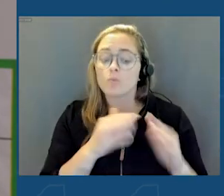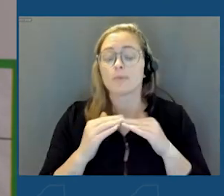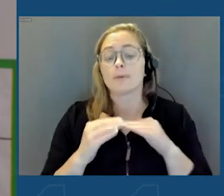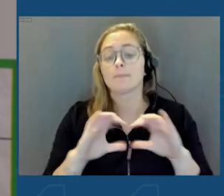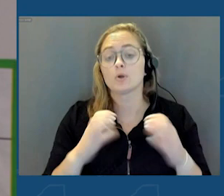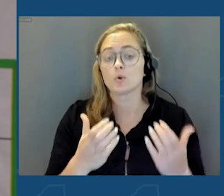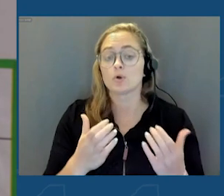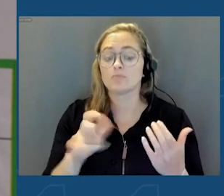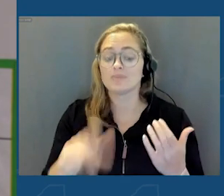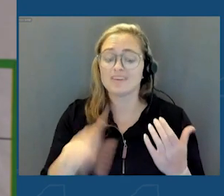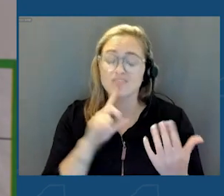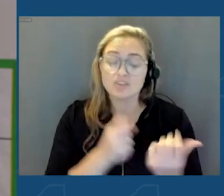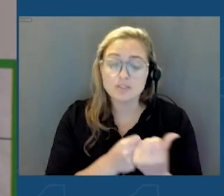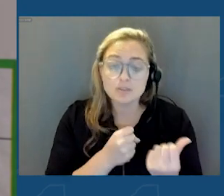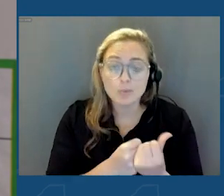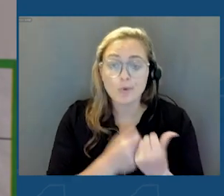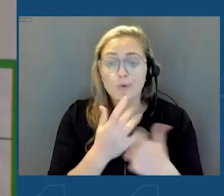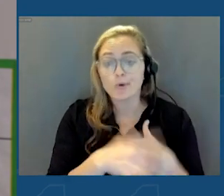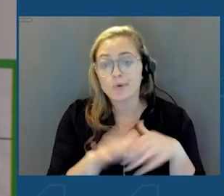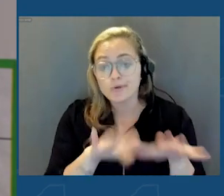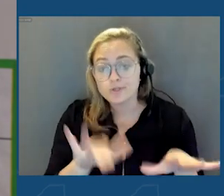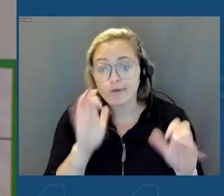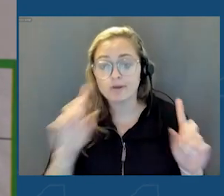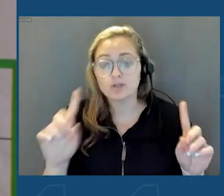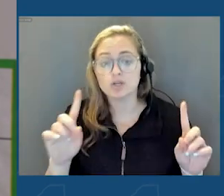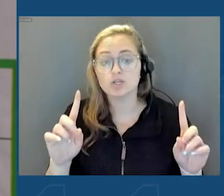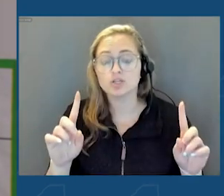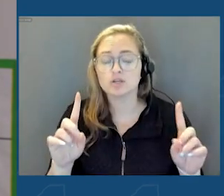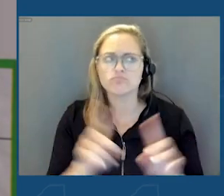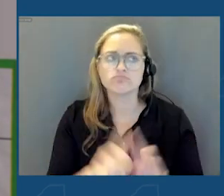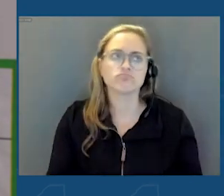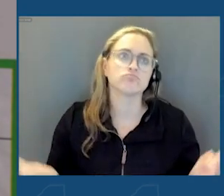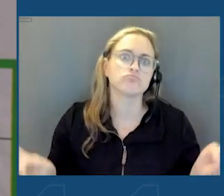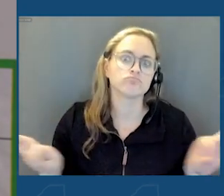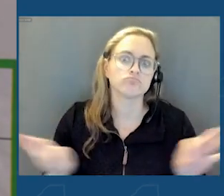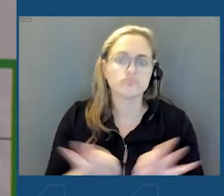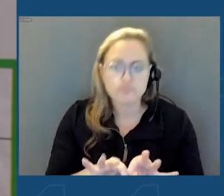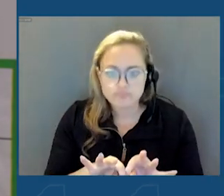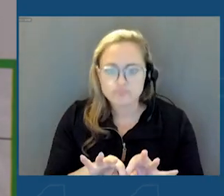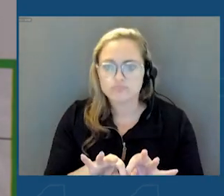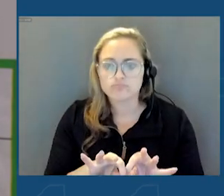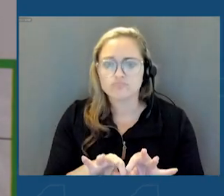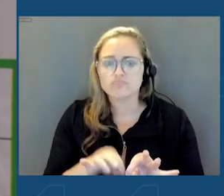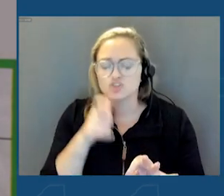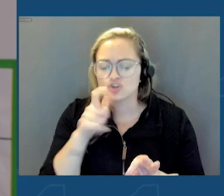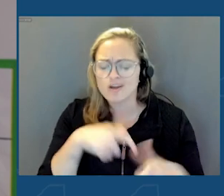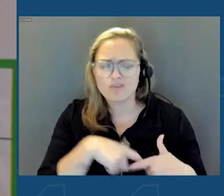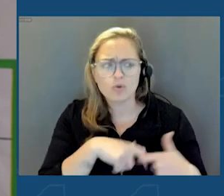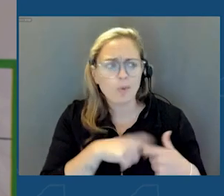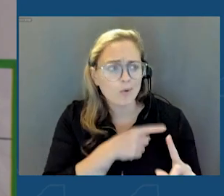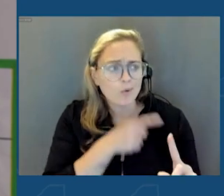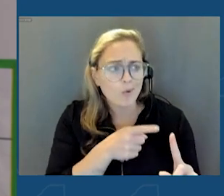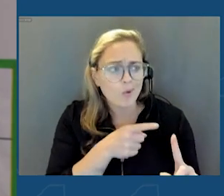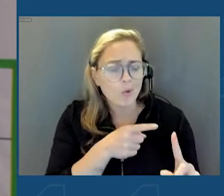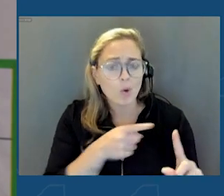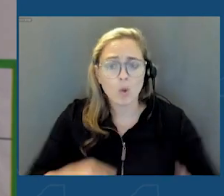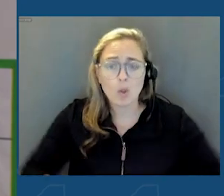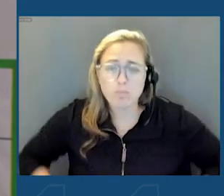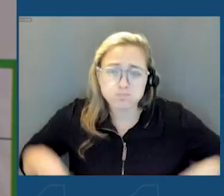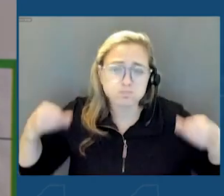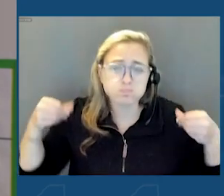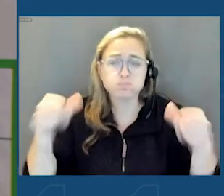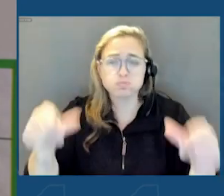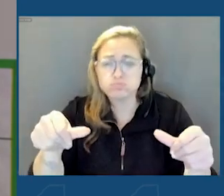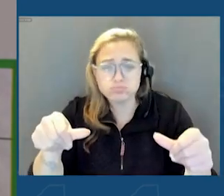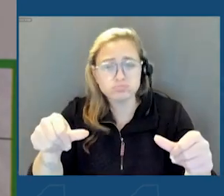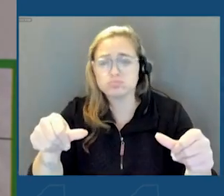for support of early childhood education is significant. We shouldn't have to pause our goals, empty our savings accounts, or for those